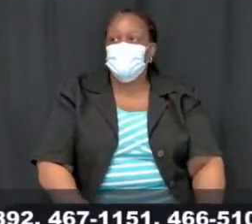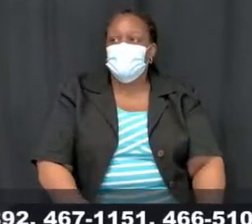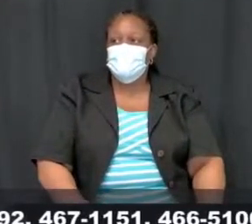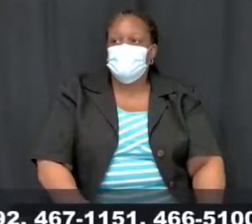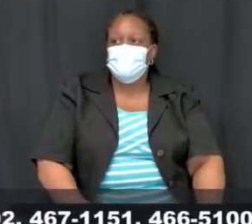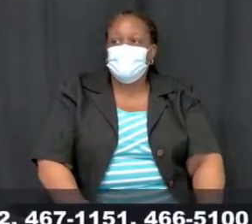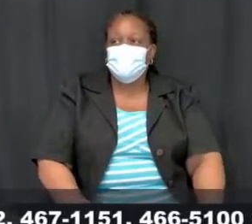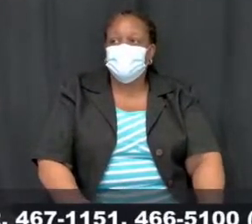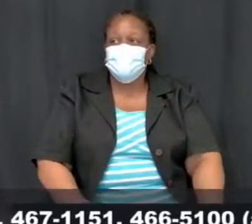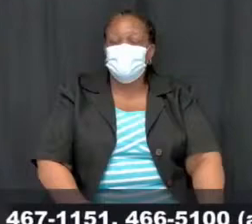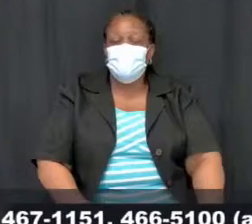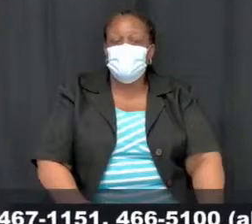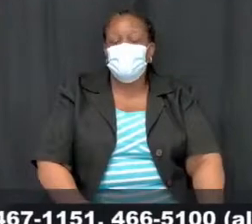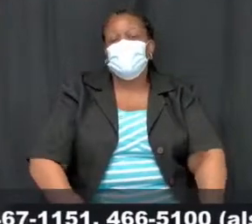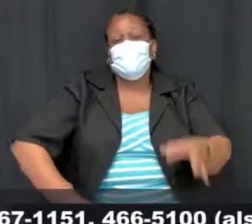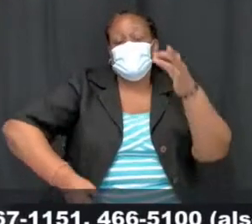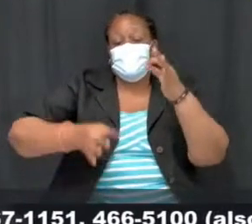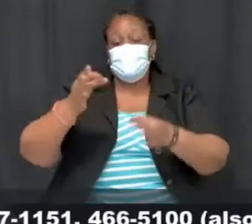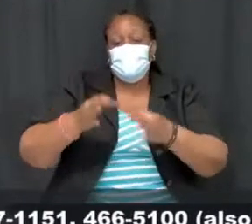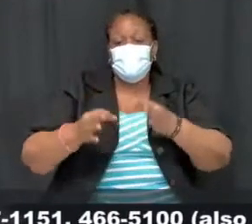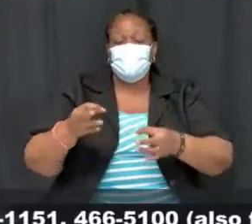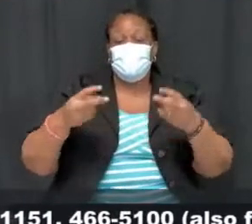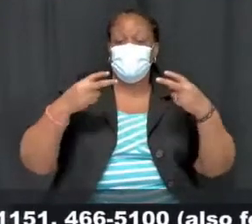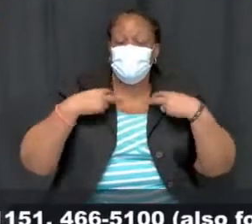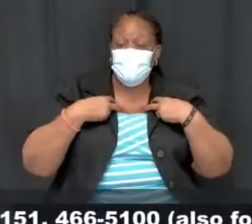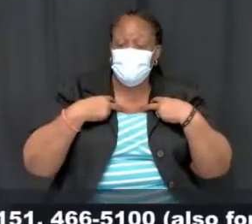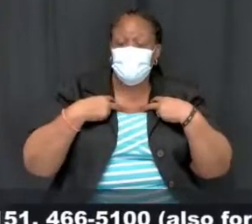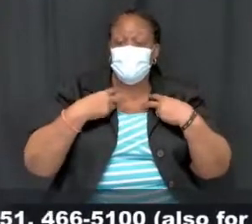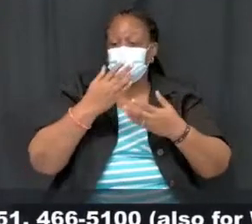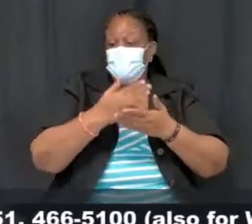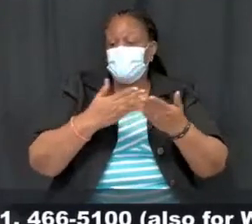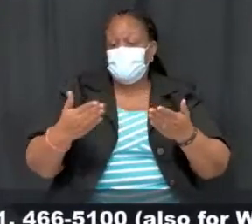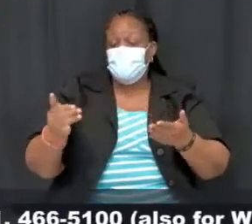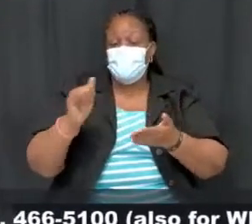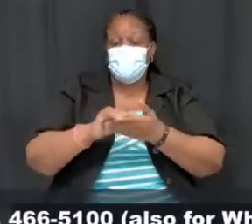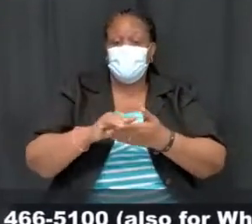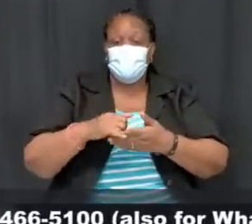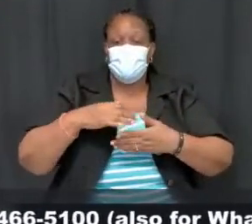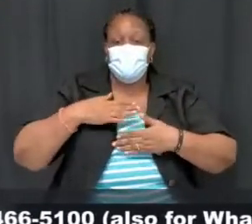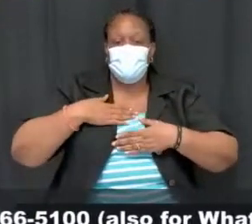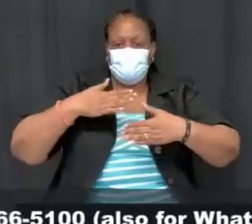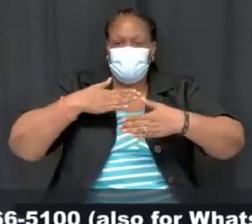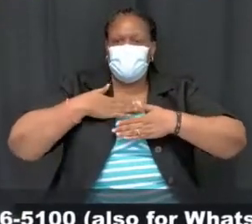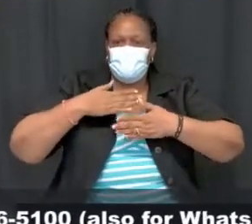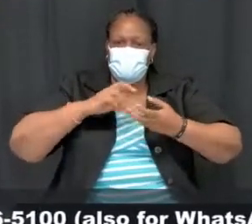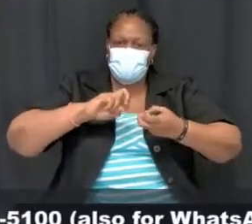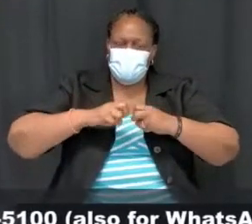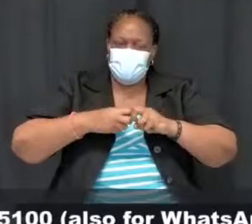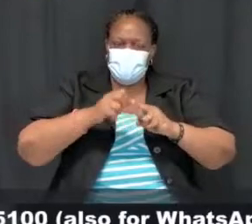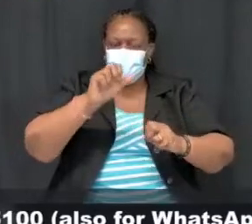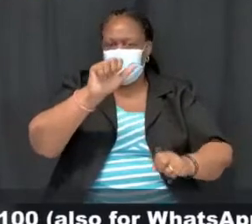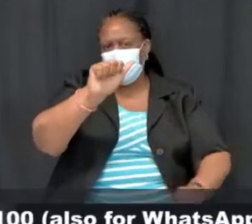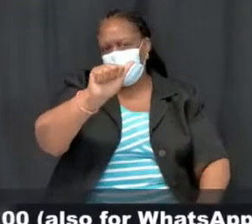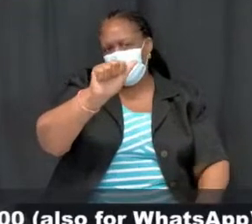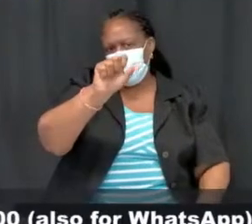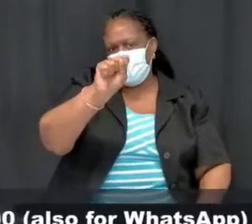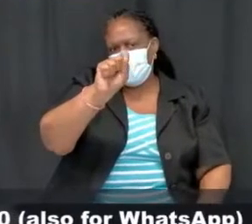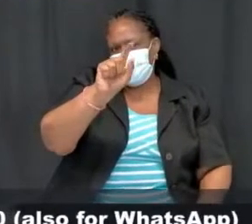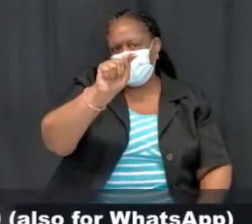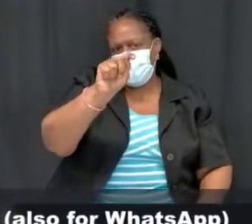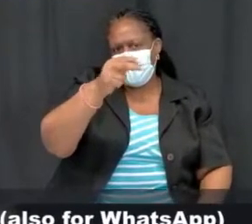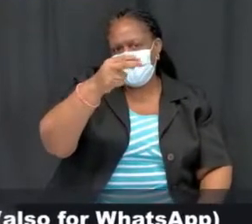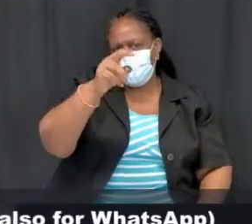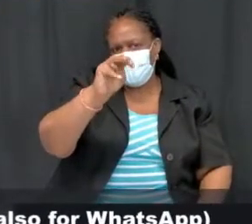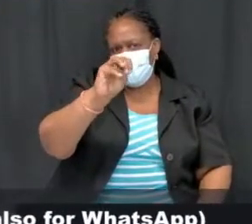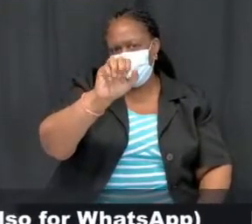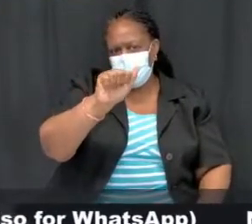so if you have something that can trigger a significant asthma attack, you can go into status asthmaticus and die, whether or not